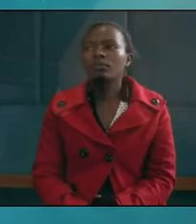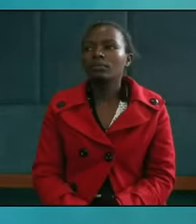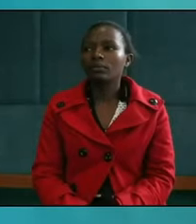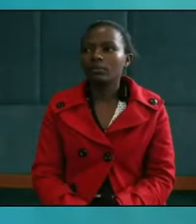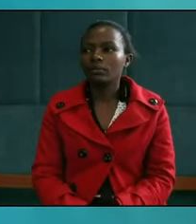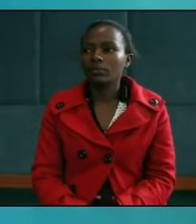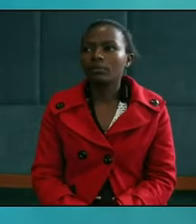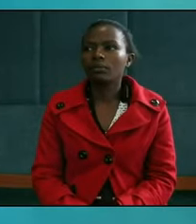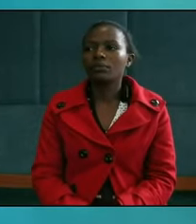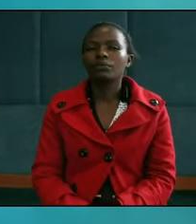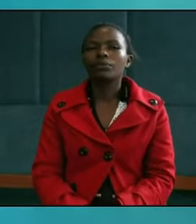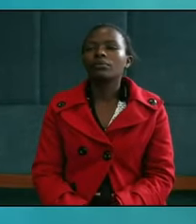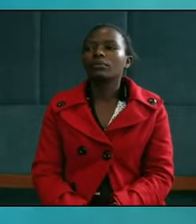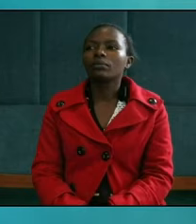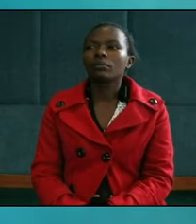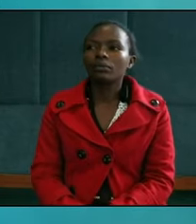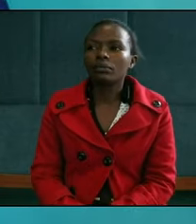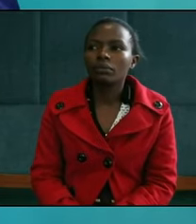Dear saints of God,